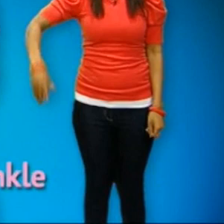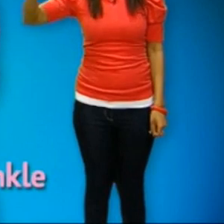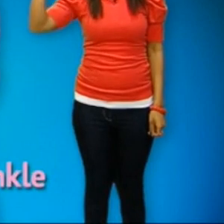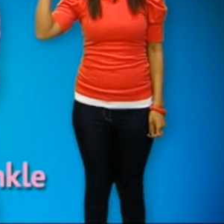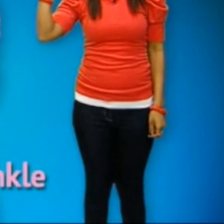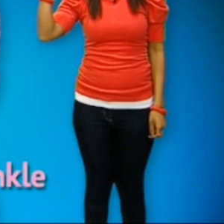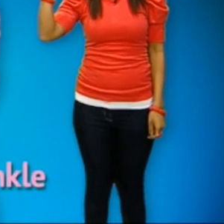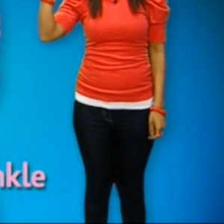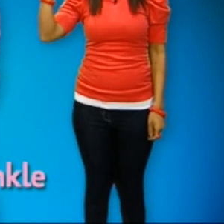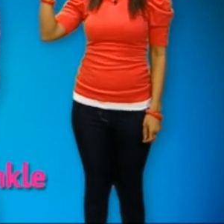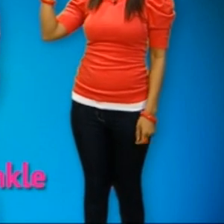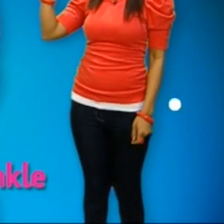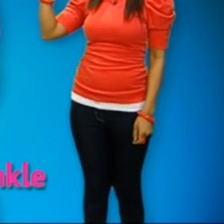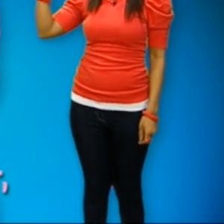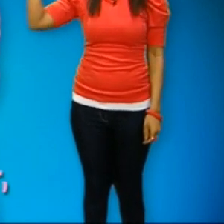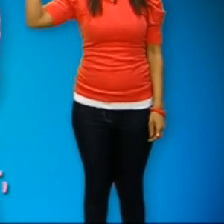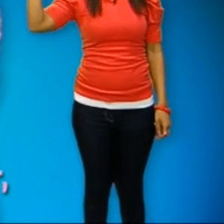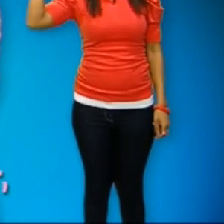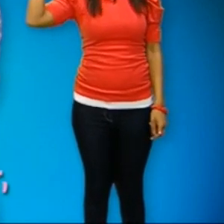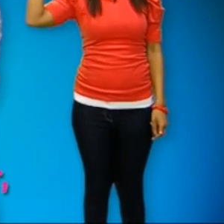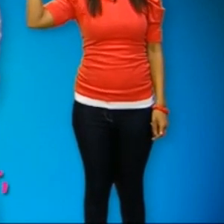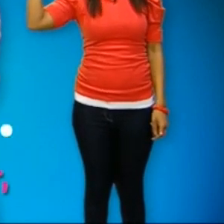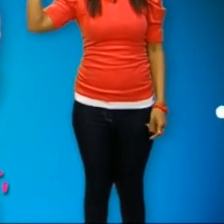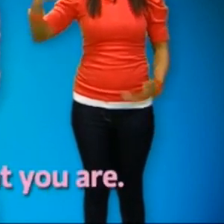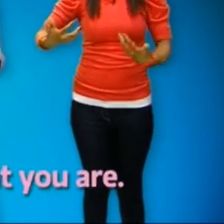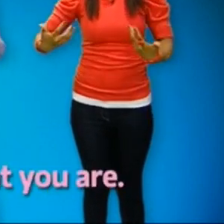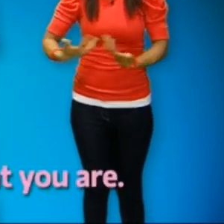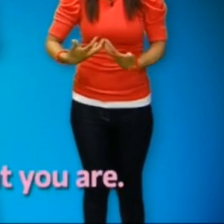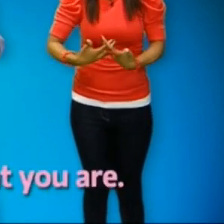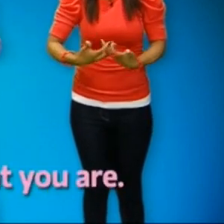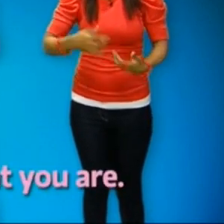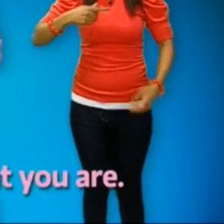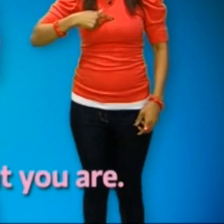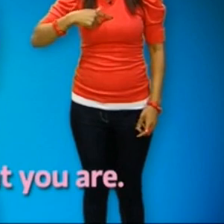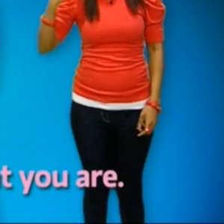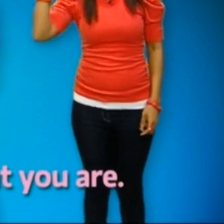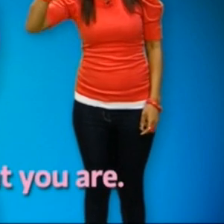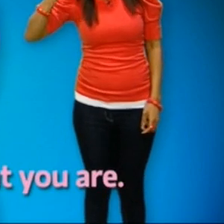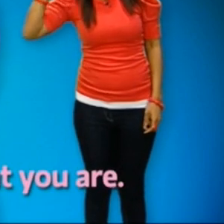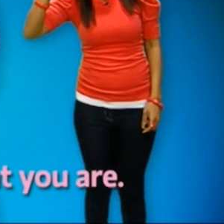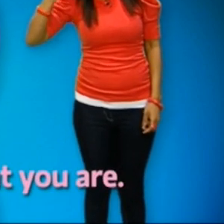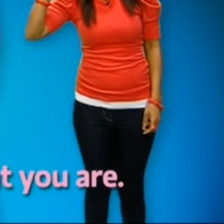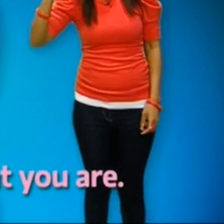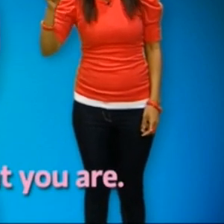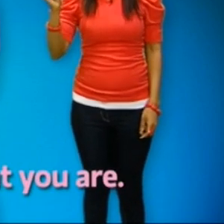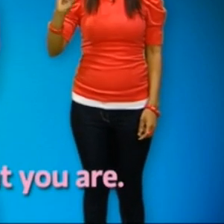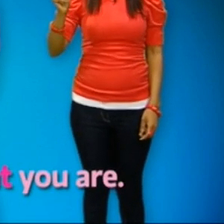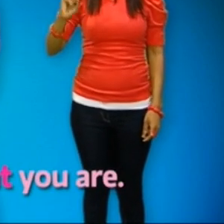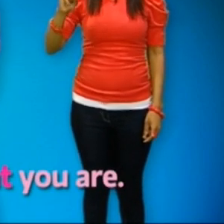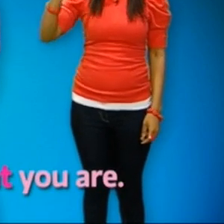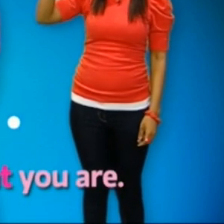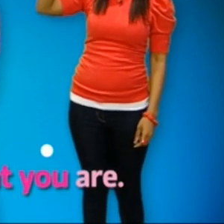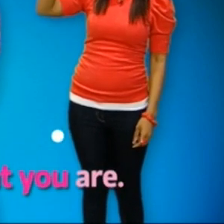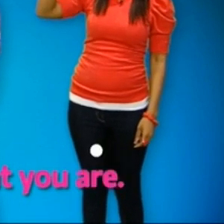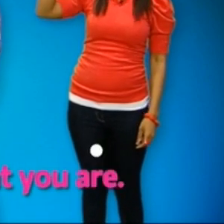hands. Twinkle, twinkle, little star. How I wonder